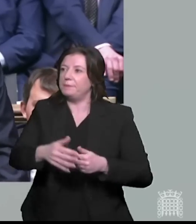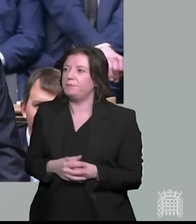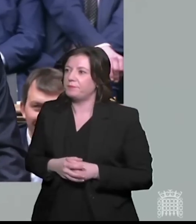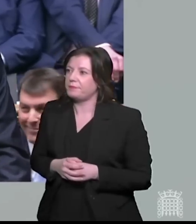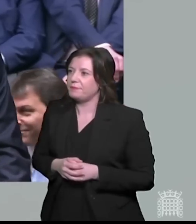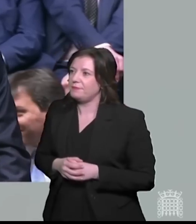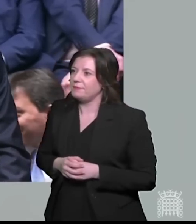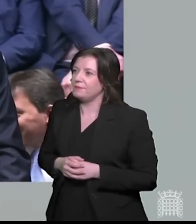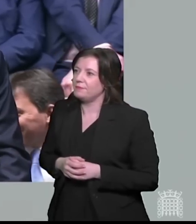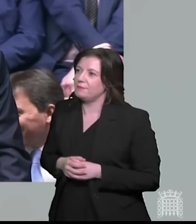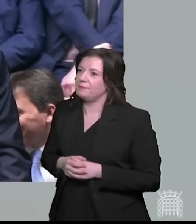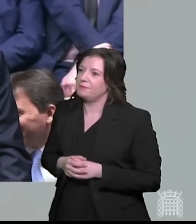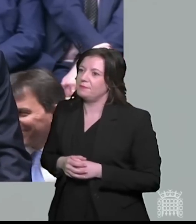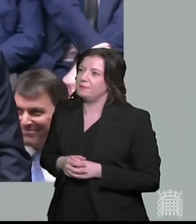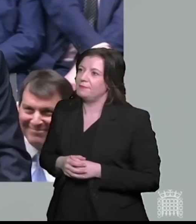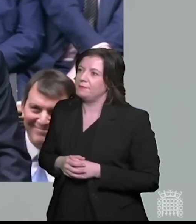Madam